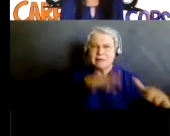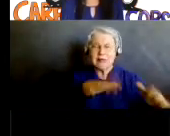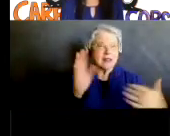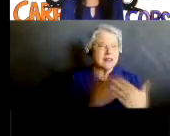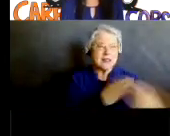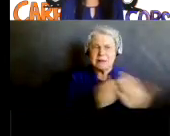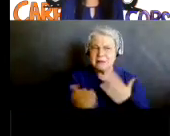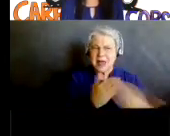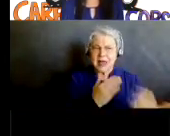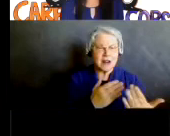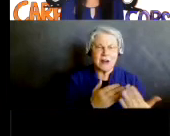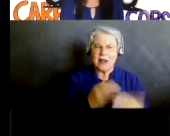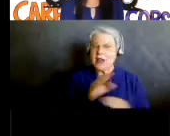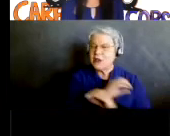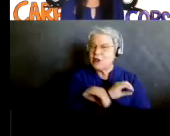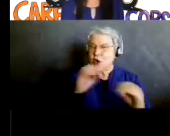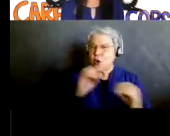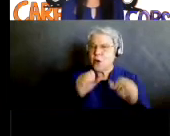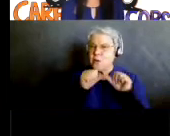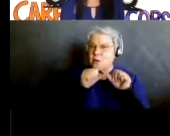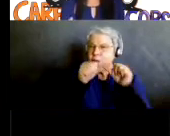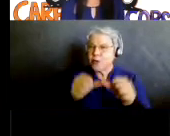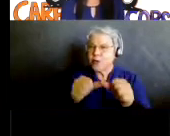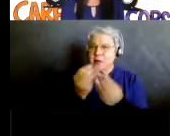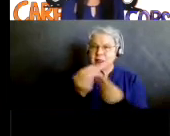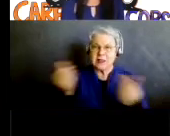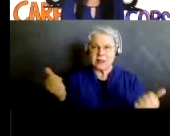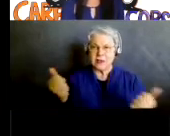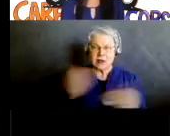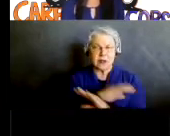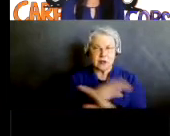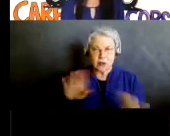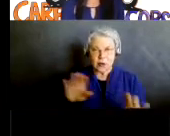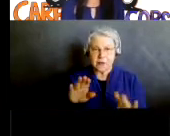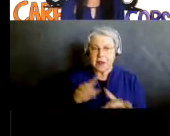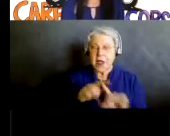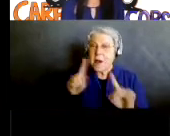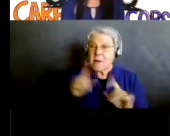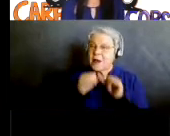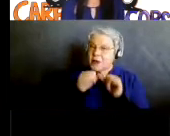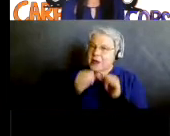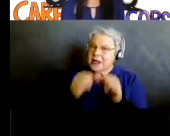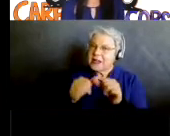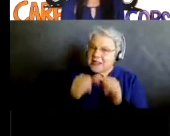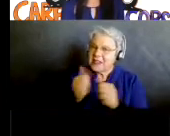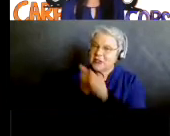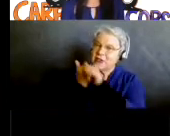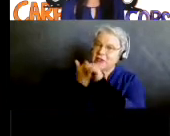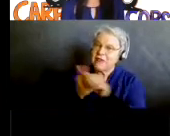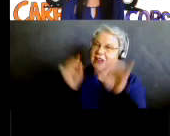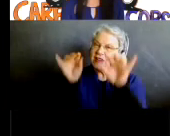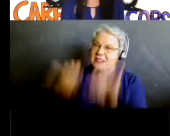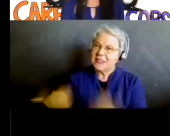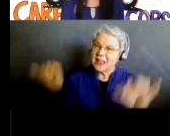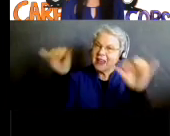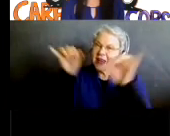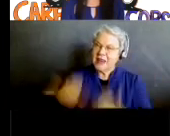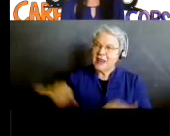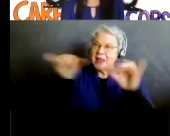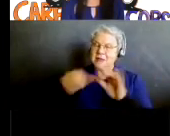permit a permanent solution. And yet we keep pursuing these failed policies with ever increasing